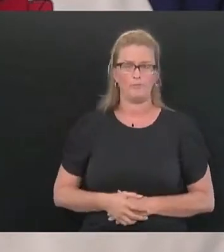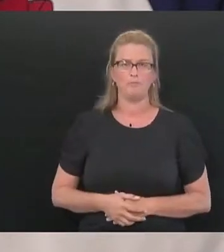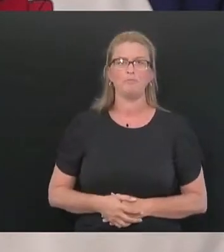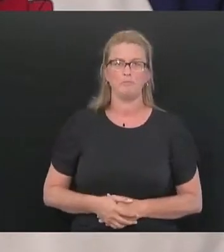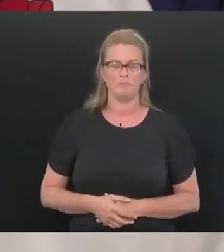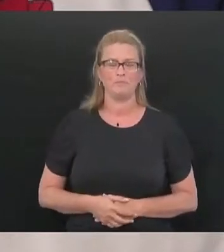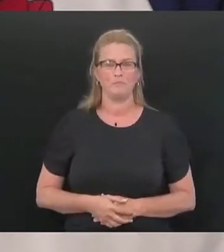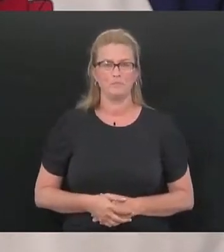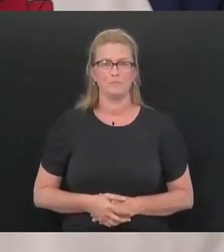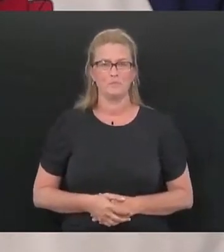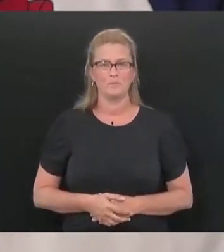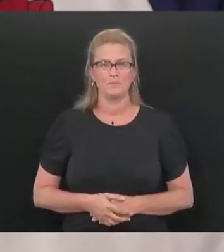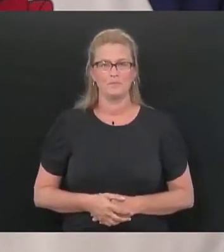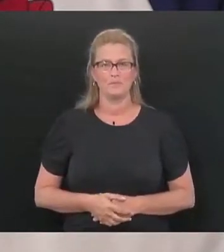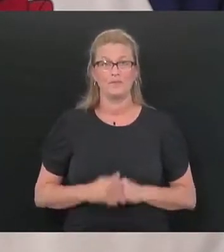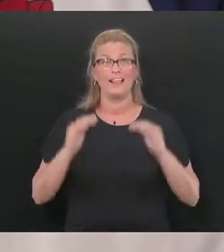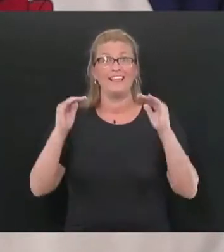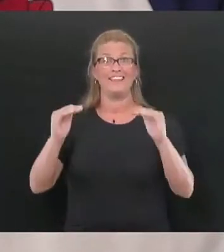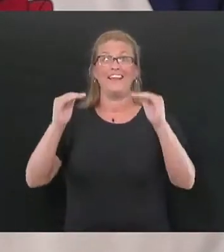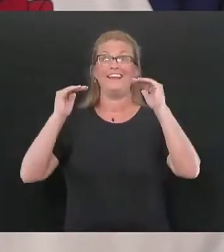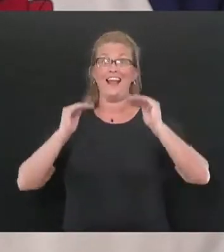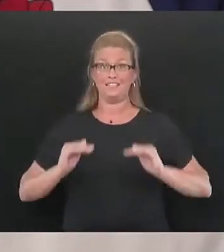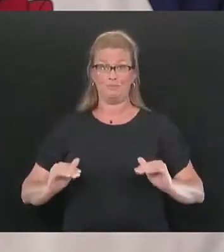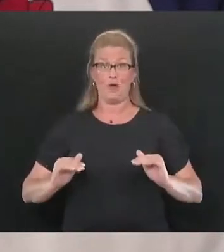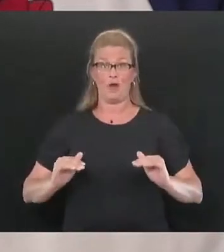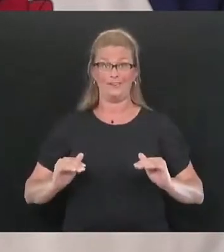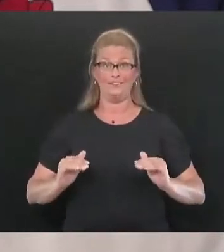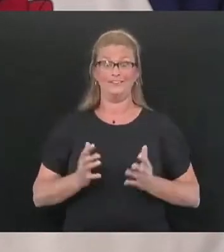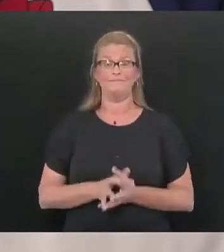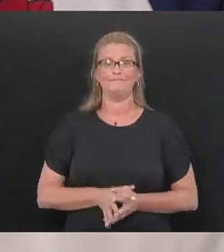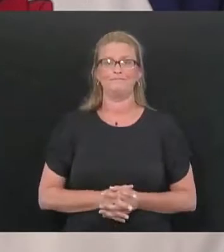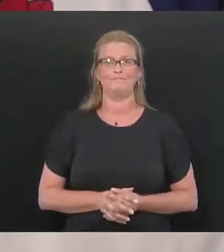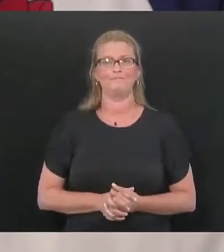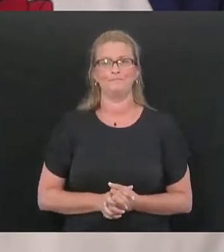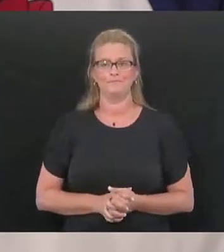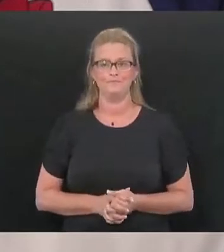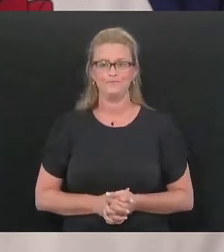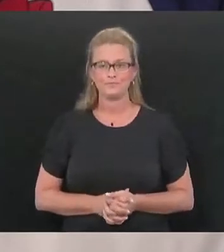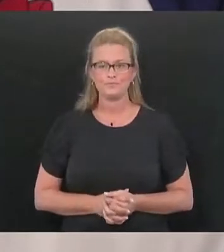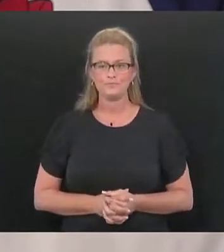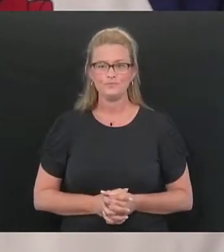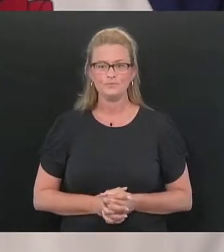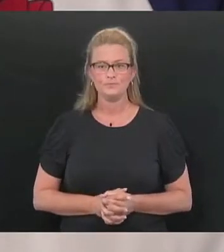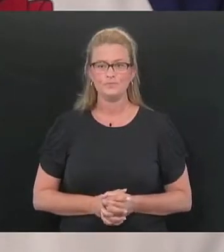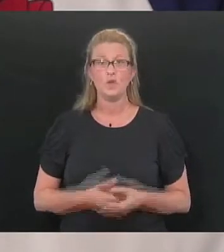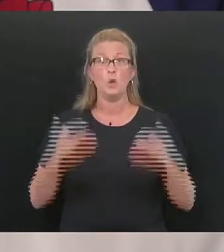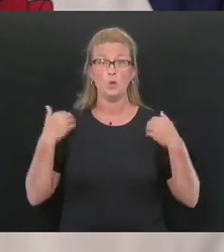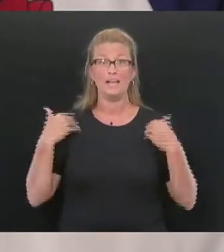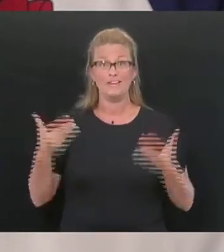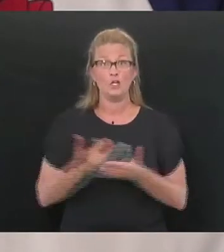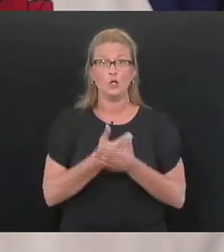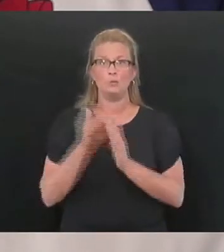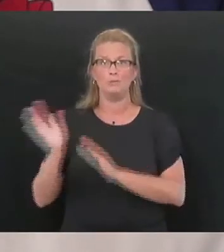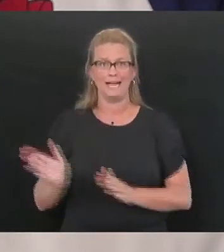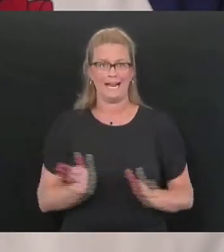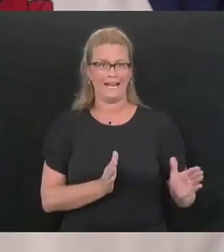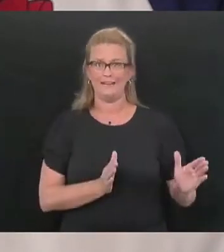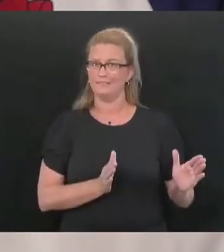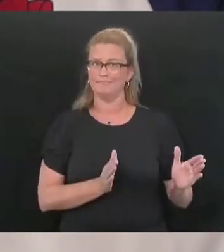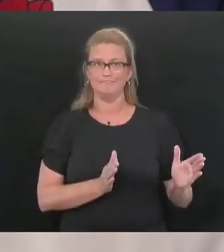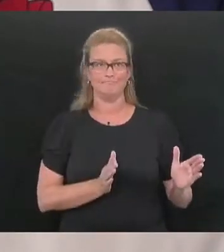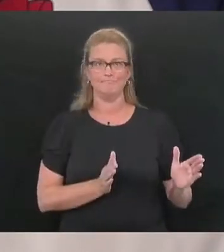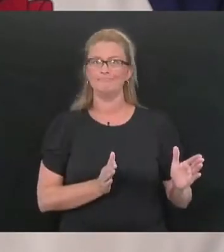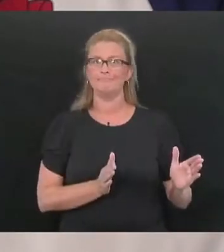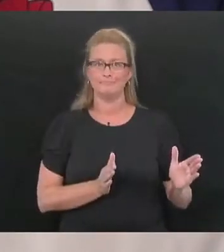Now, the next part of this whole program is just this. We have a new plan